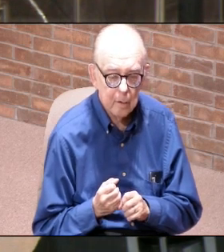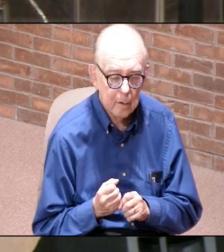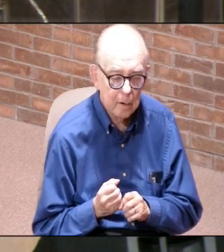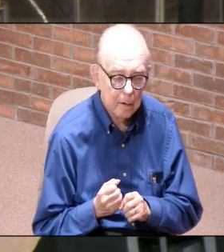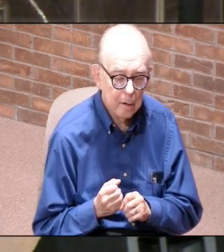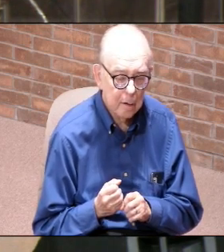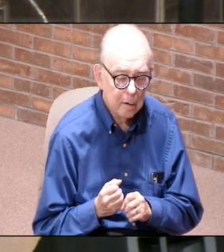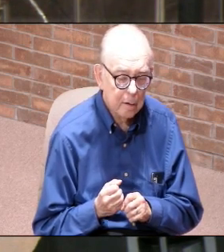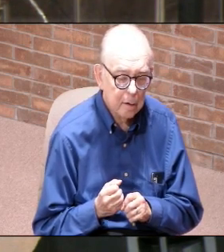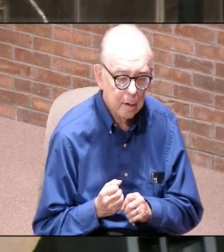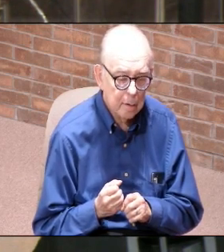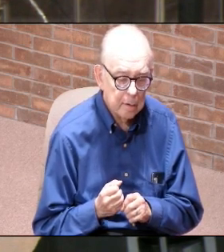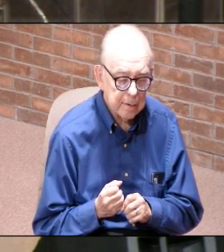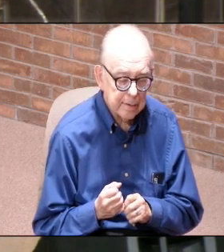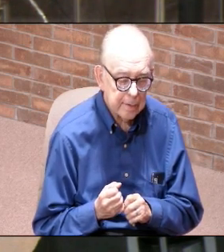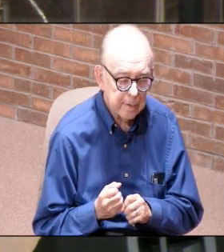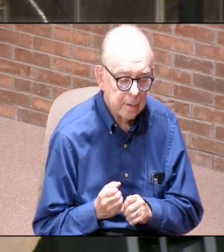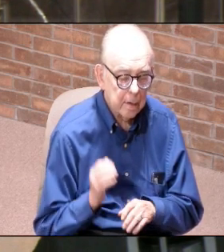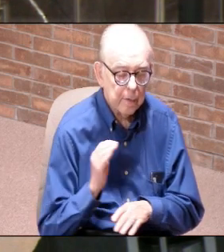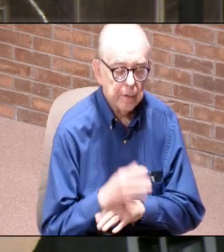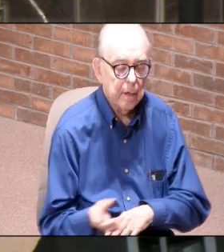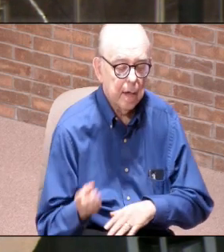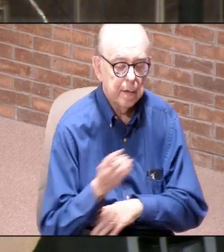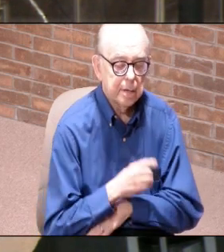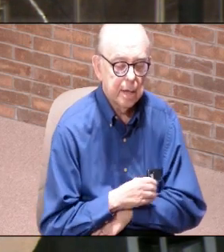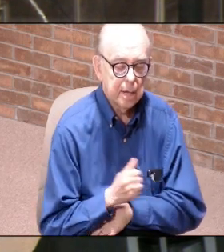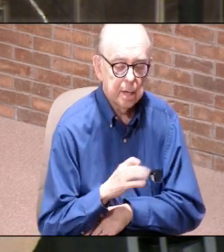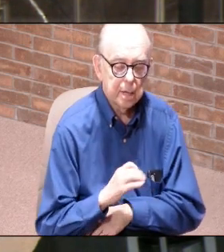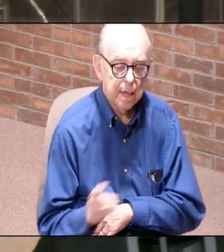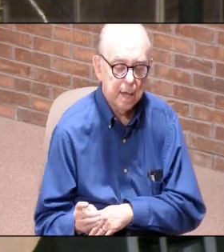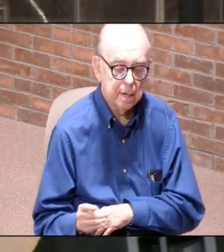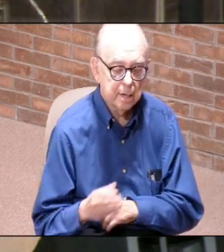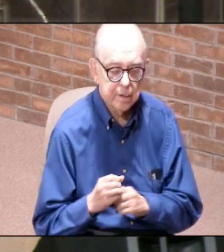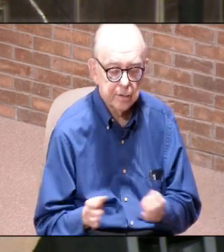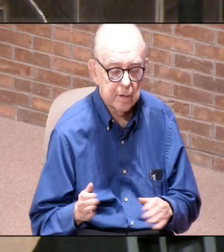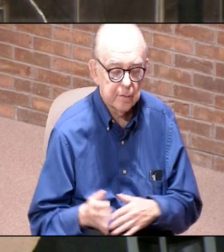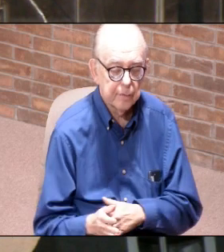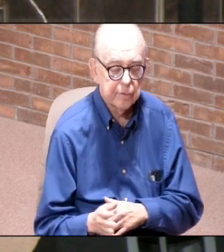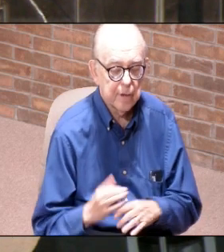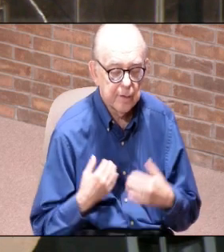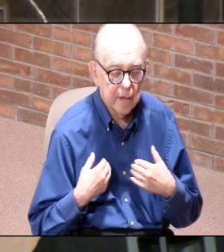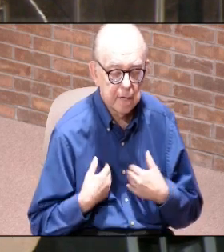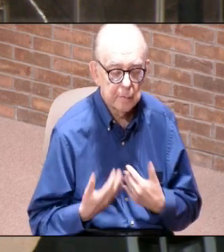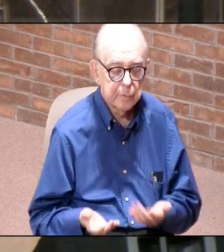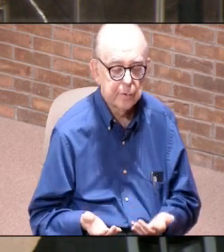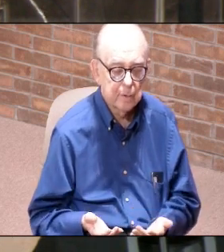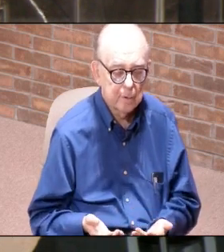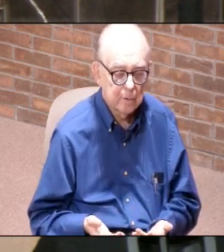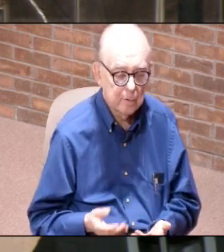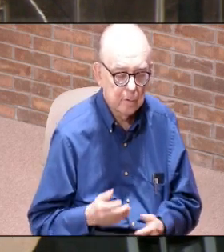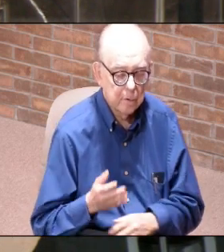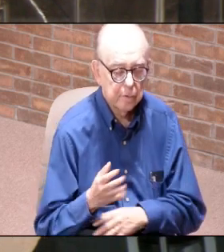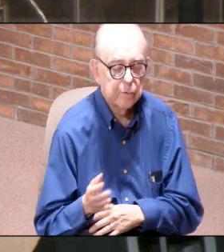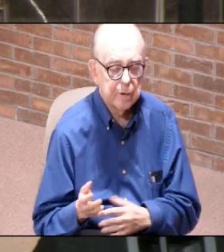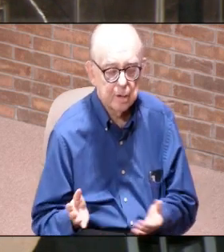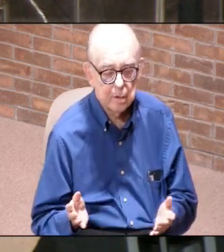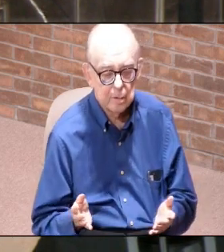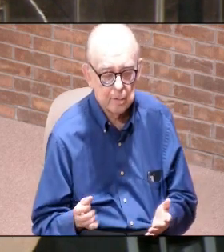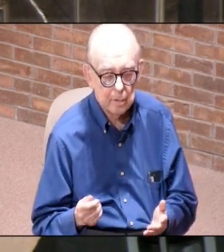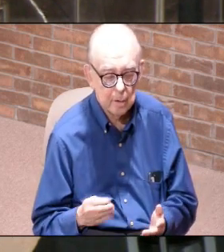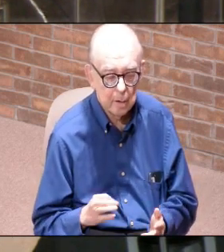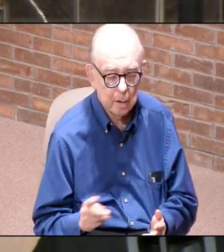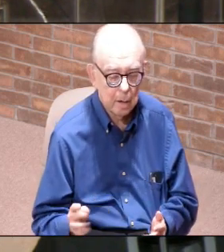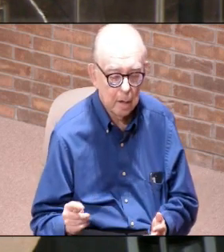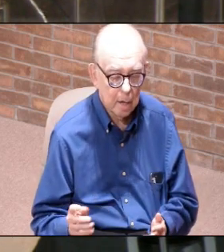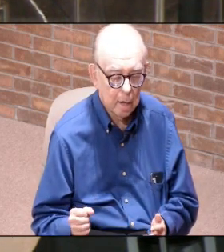the night, the day, the land, the sea, the fishes, the animals, the trees, the